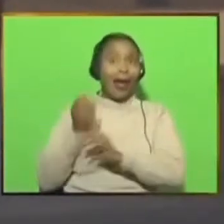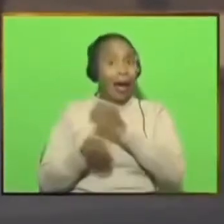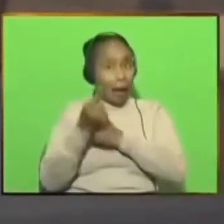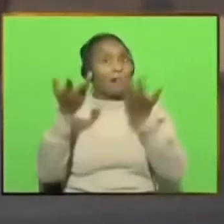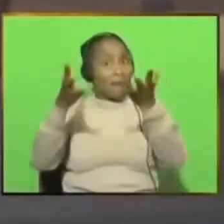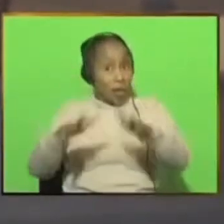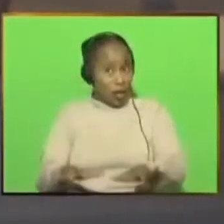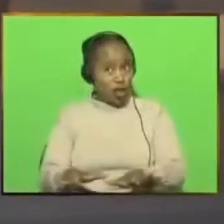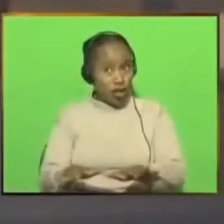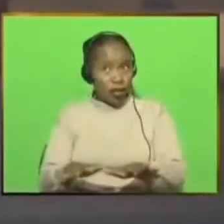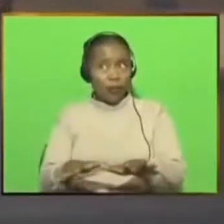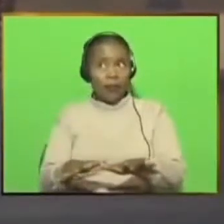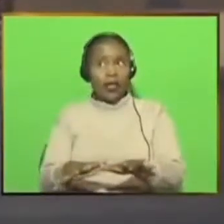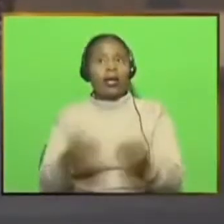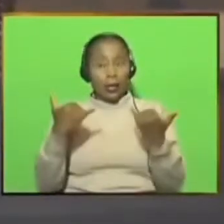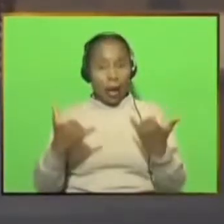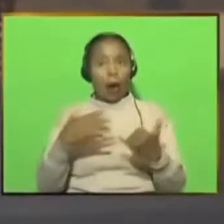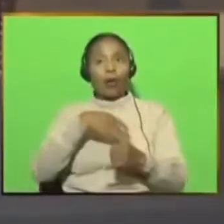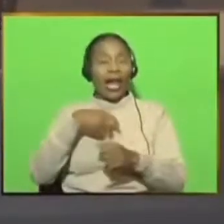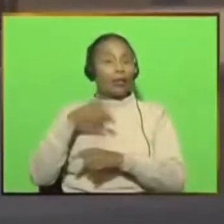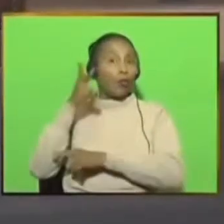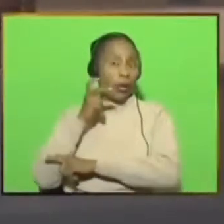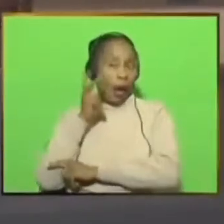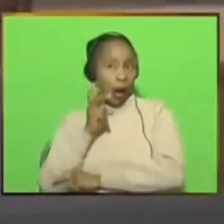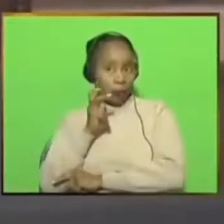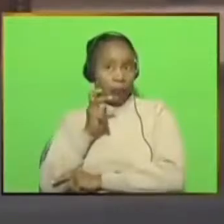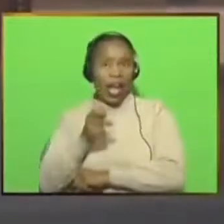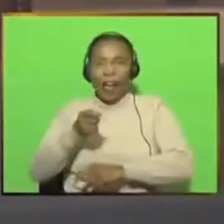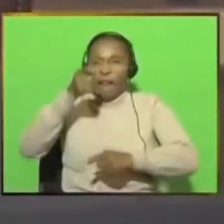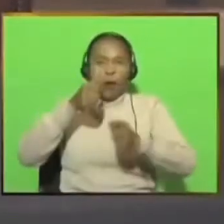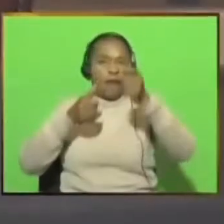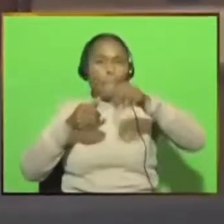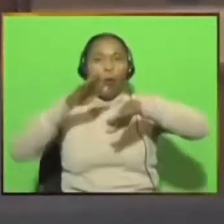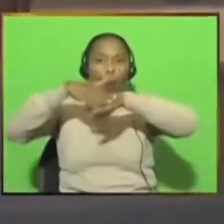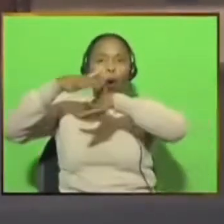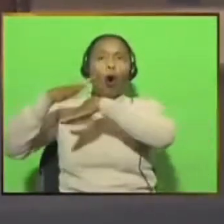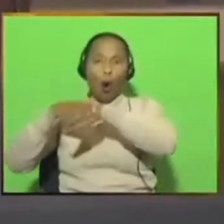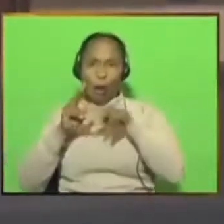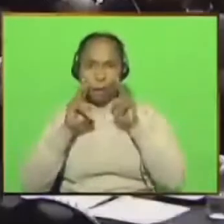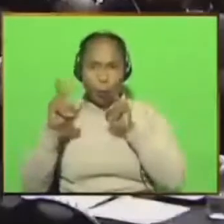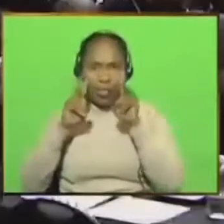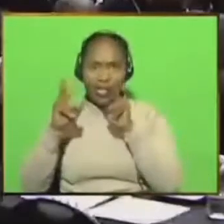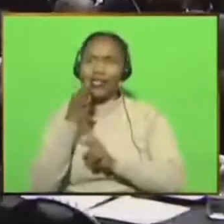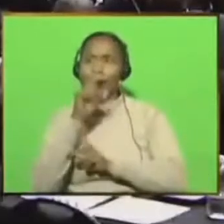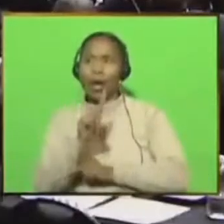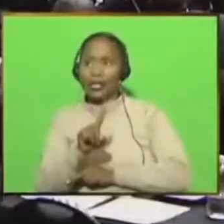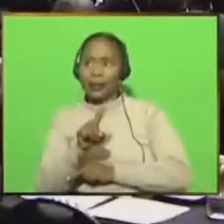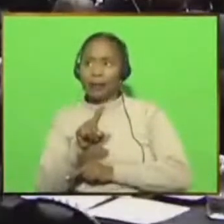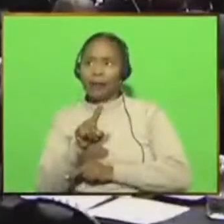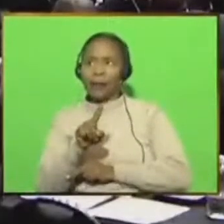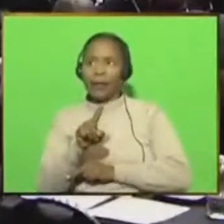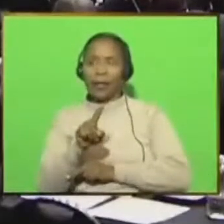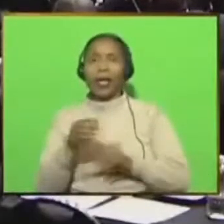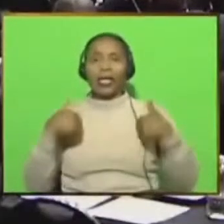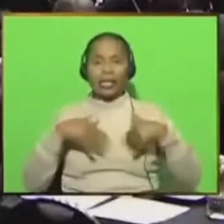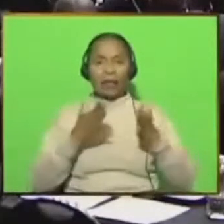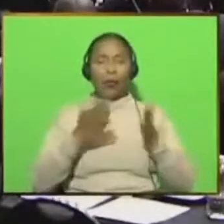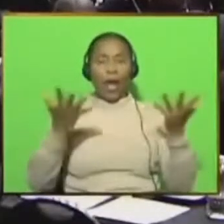Mr. Ndlozi, and basically his concern is that